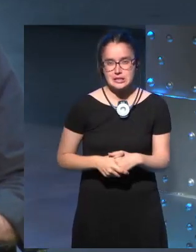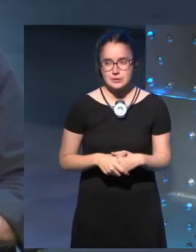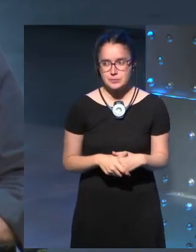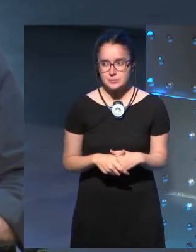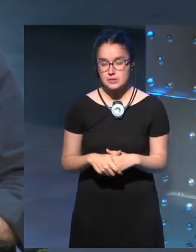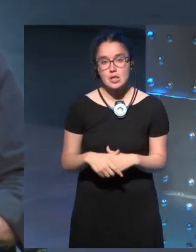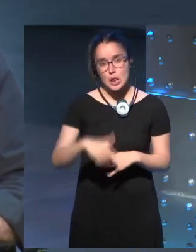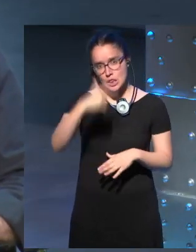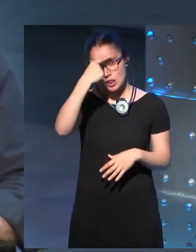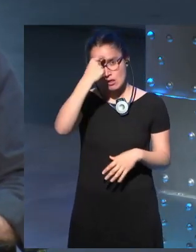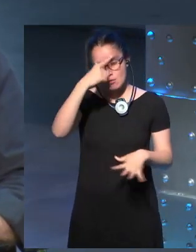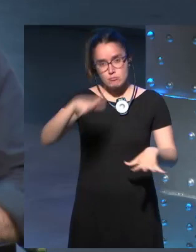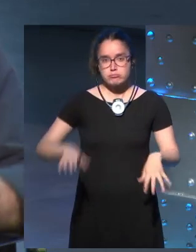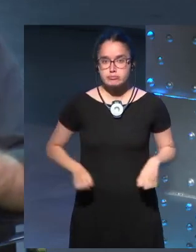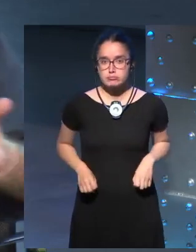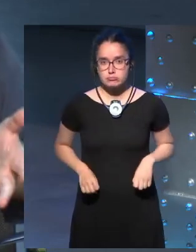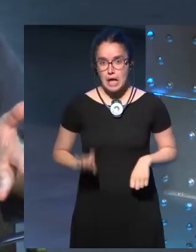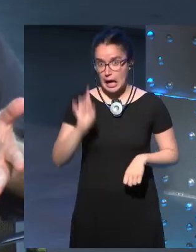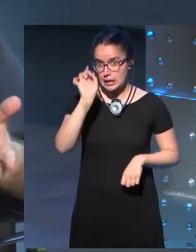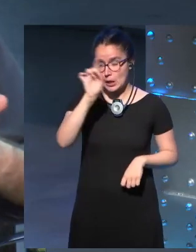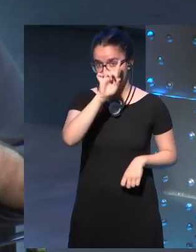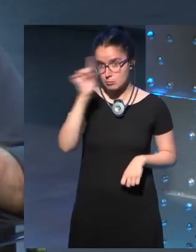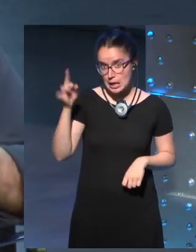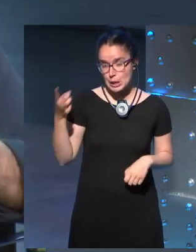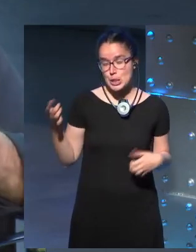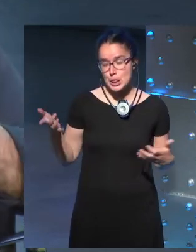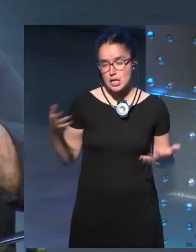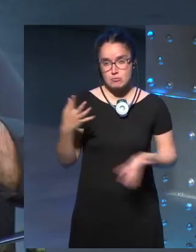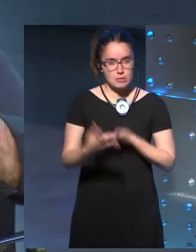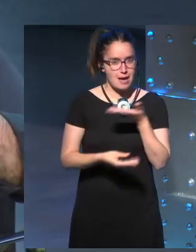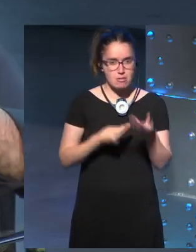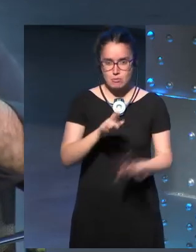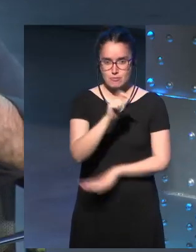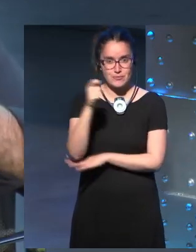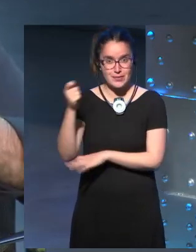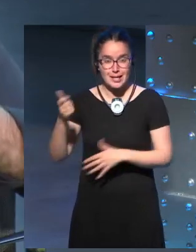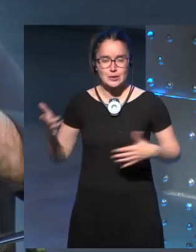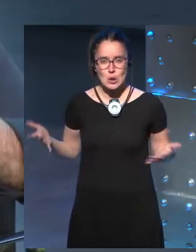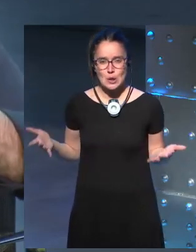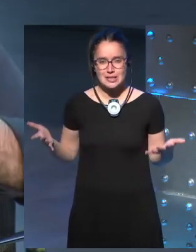Zidane took the job and did what he did. And there's a kind of